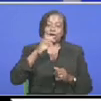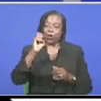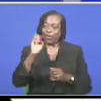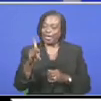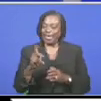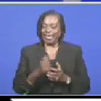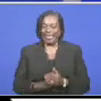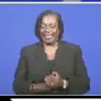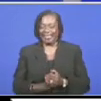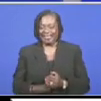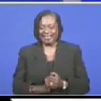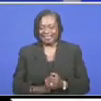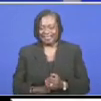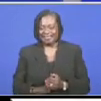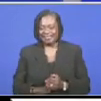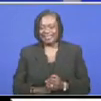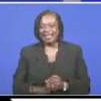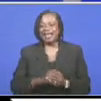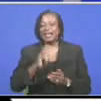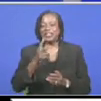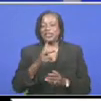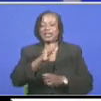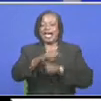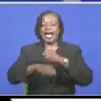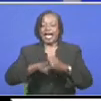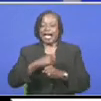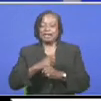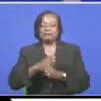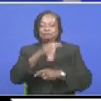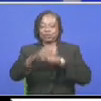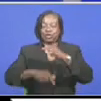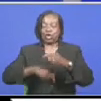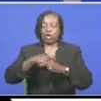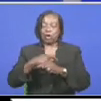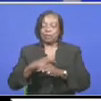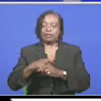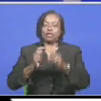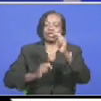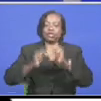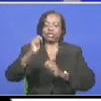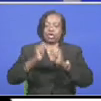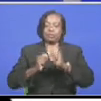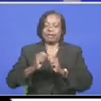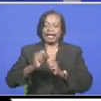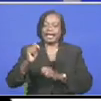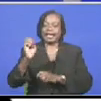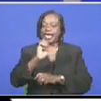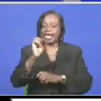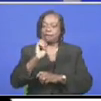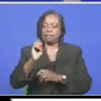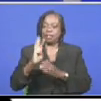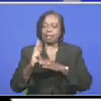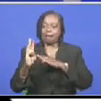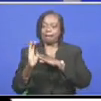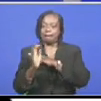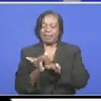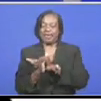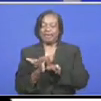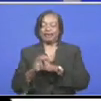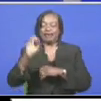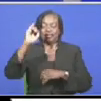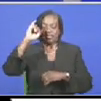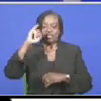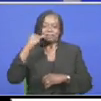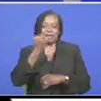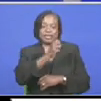Well, the Sandals third annual Travel Agent Global Golf Tournament at Emerald Bay, a hit for invited travel representatives. Jiminy DeSwain